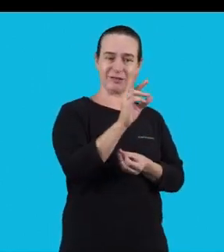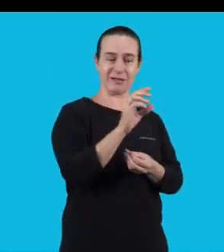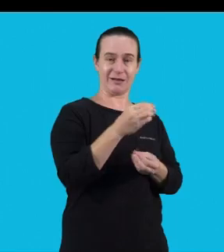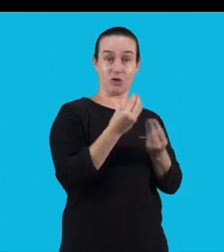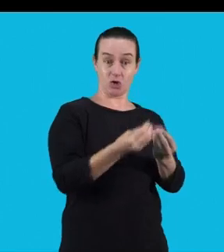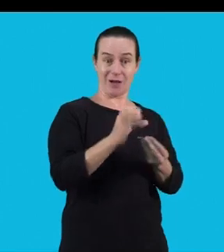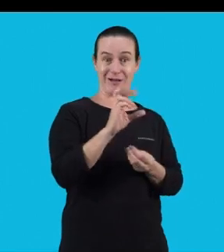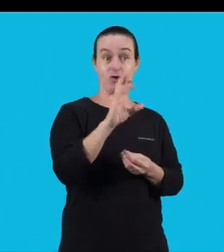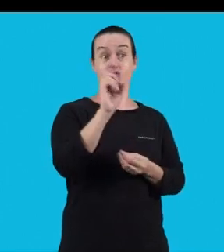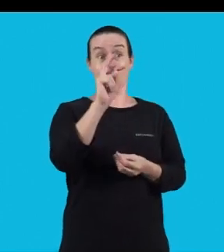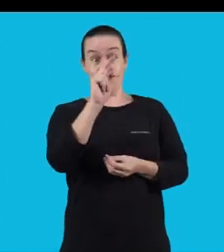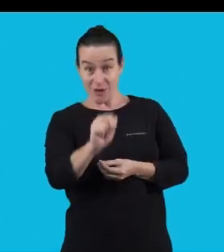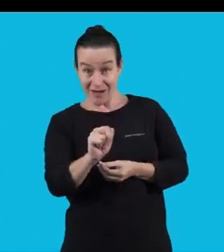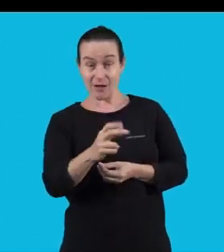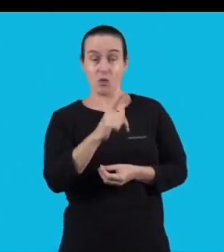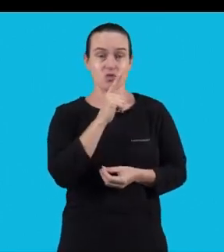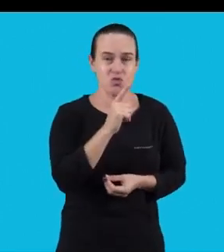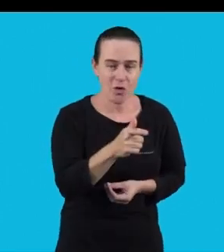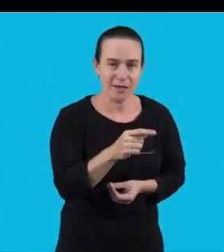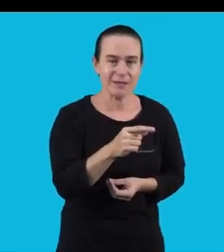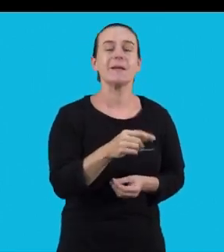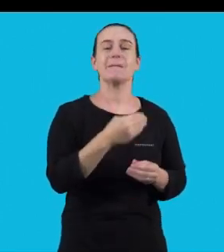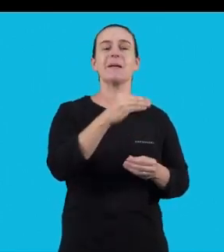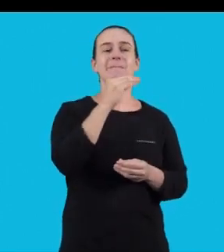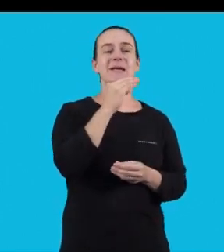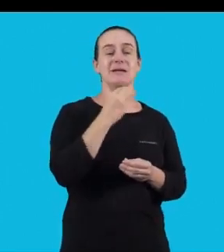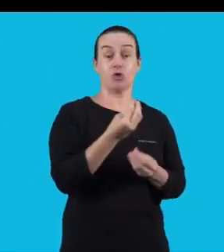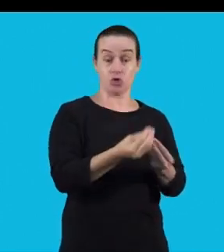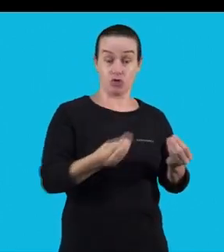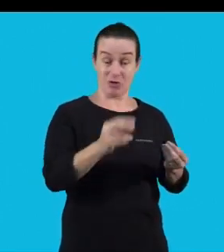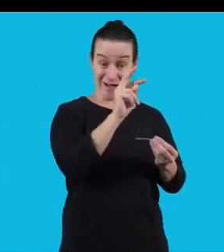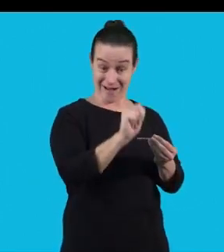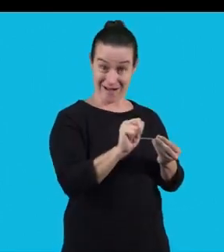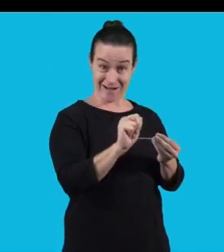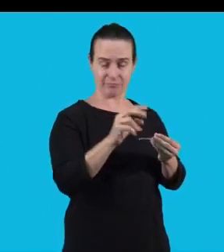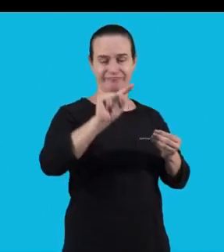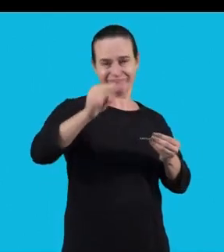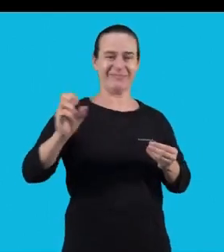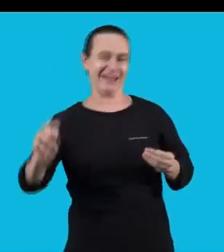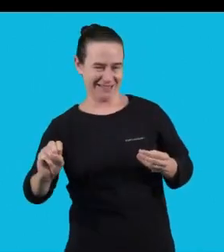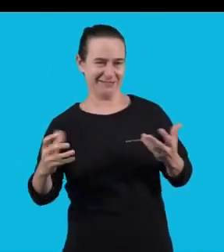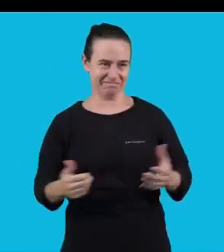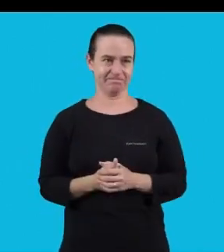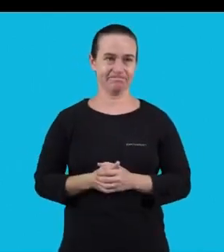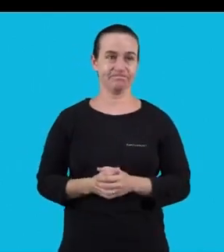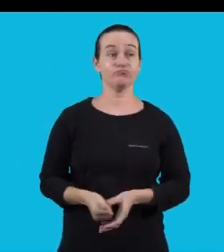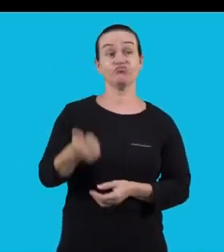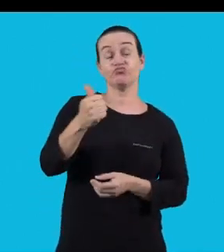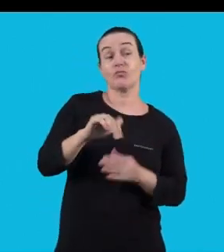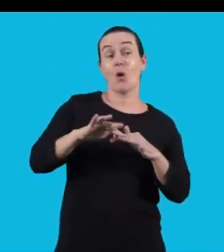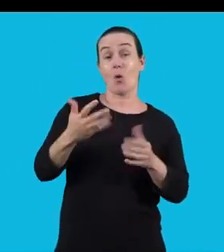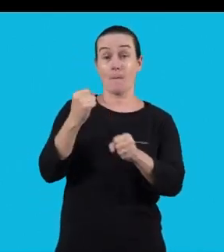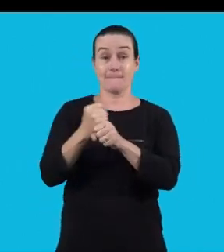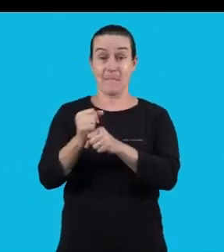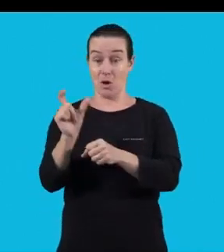so we add the apostrophe S. Apostrophes of contraction or omission, they are used to show